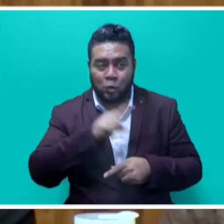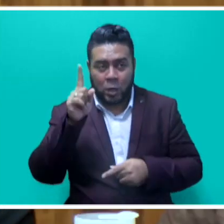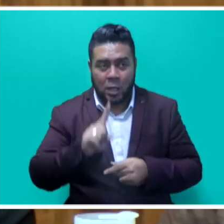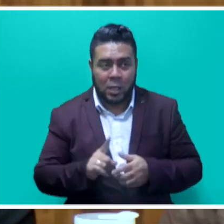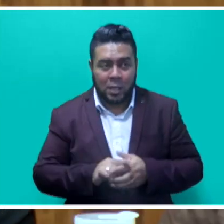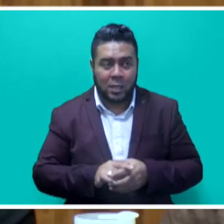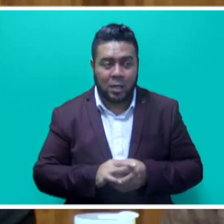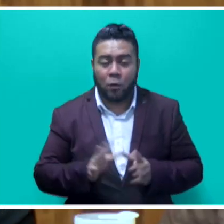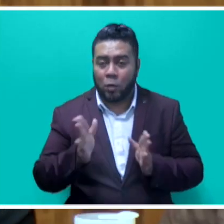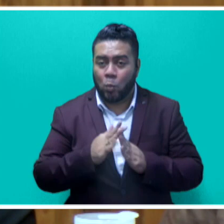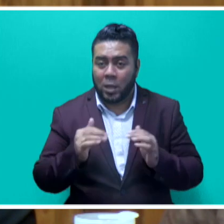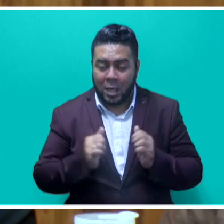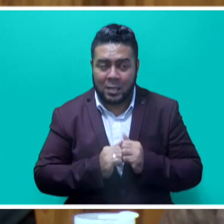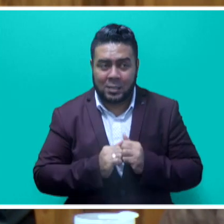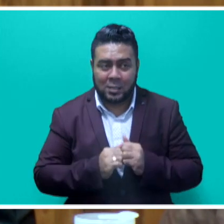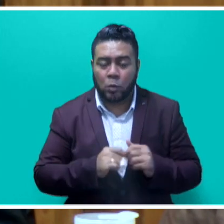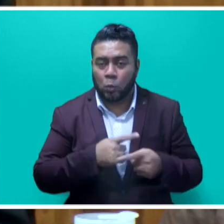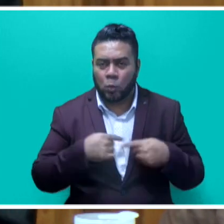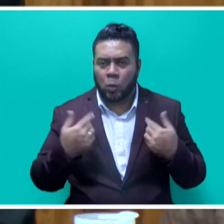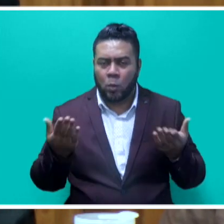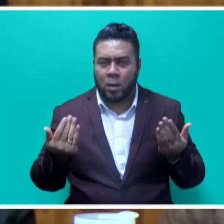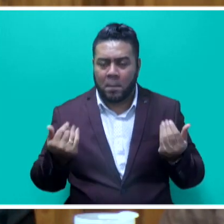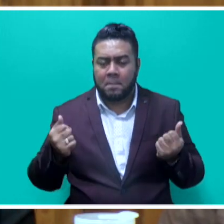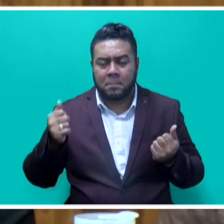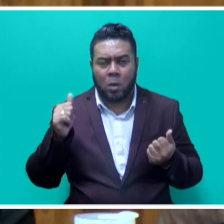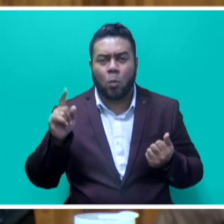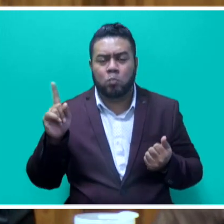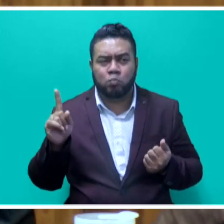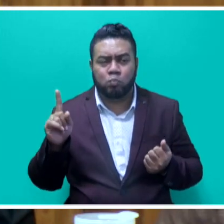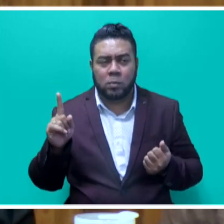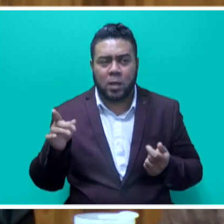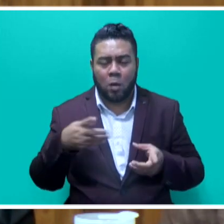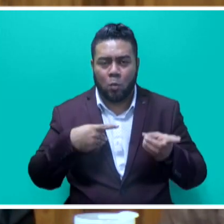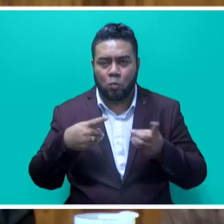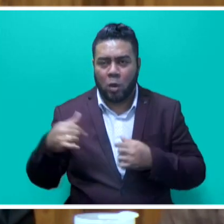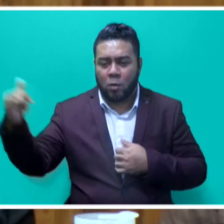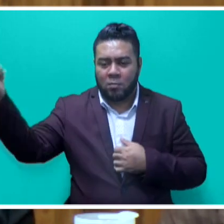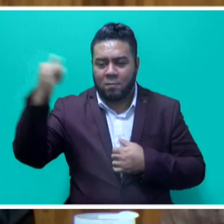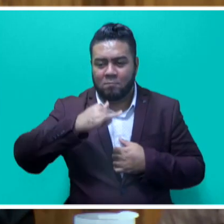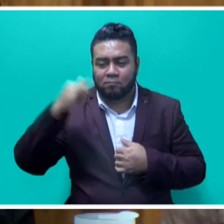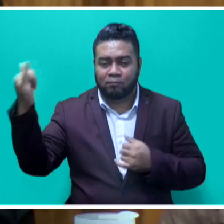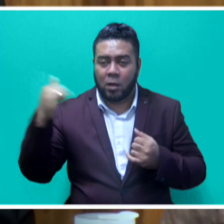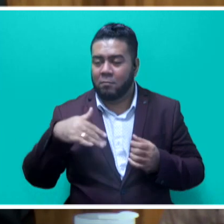that over the weekend we welcomed back our direct flight from Hong Kong,